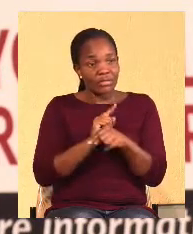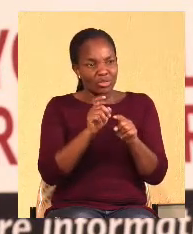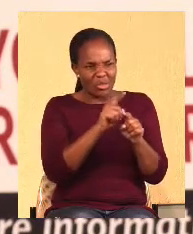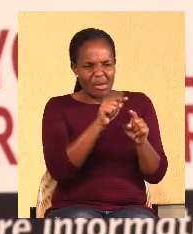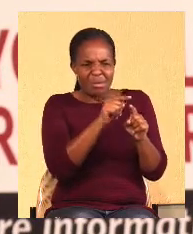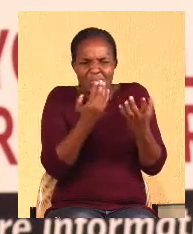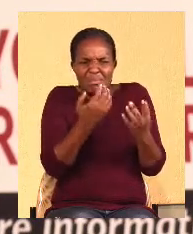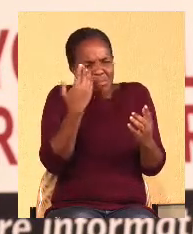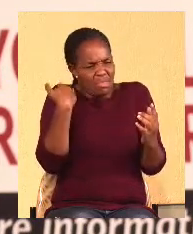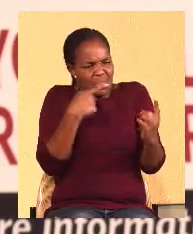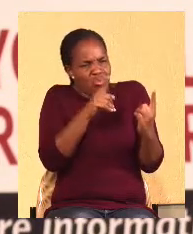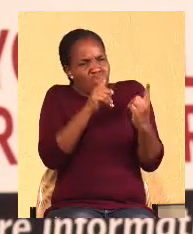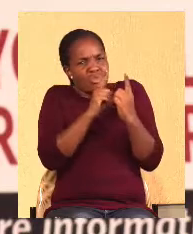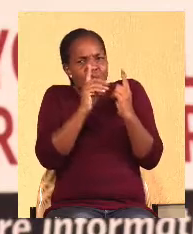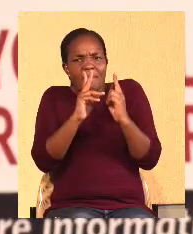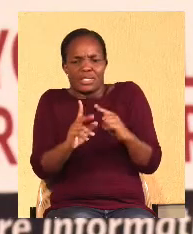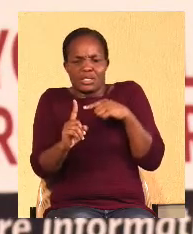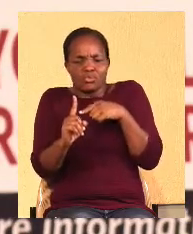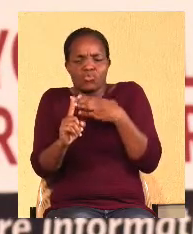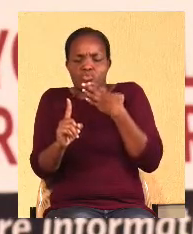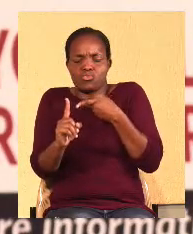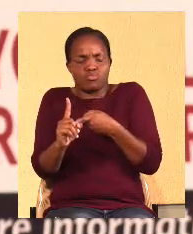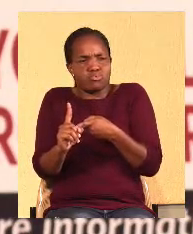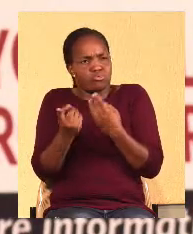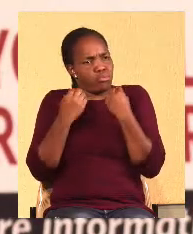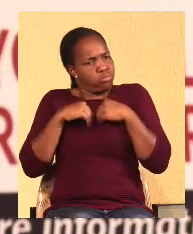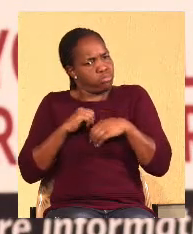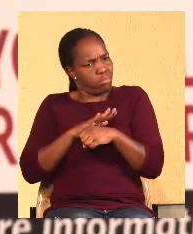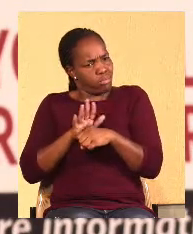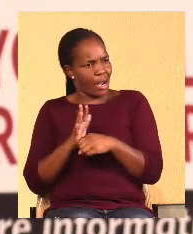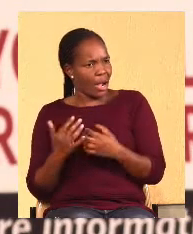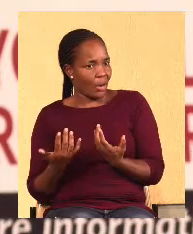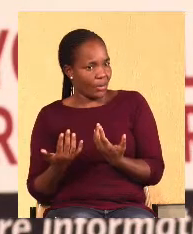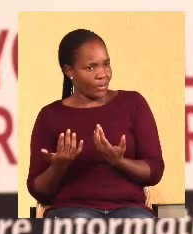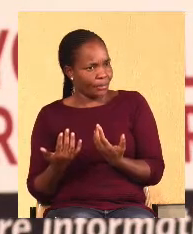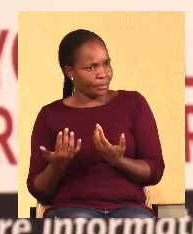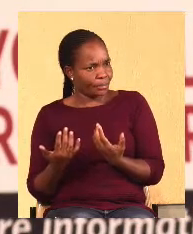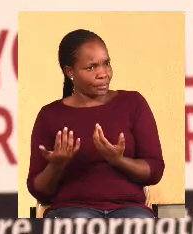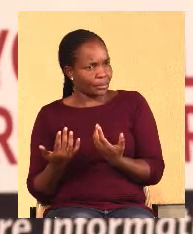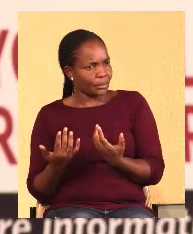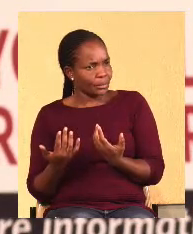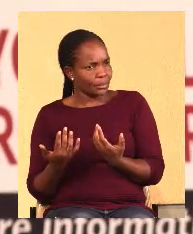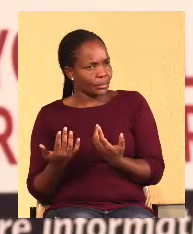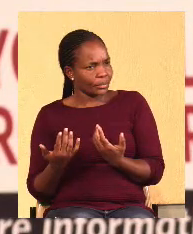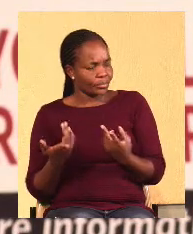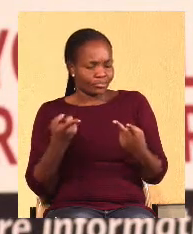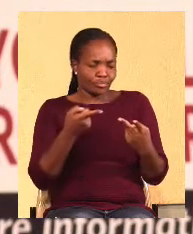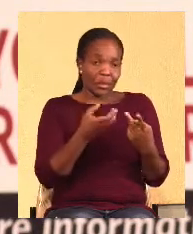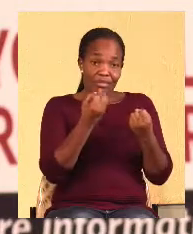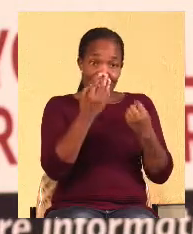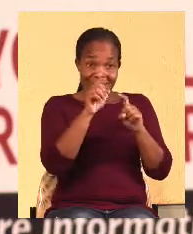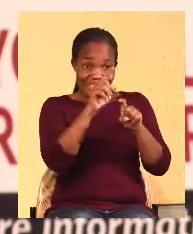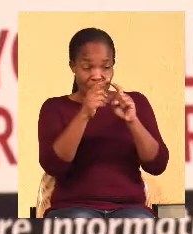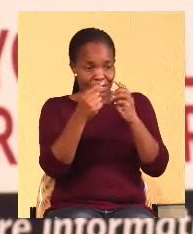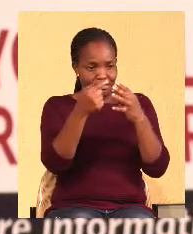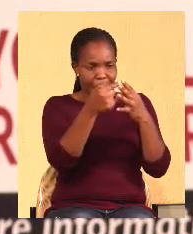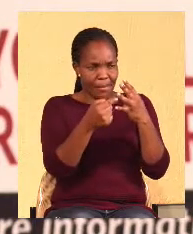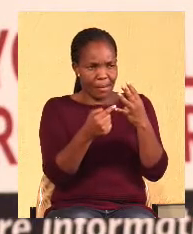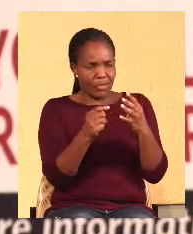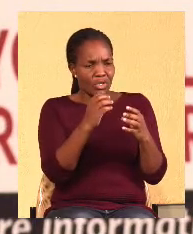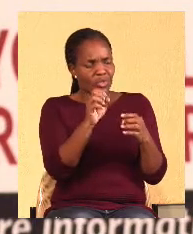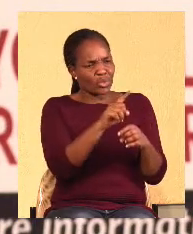positive or is portraying signs of COVID-19, and how